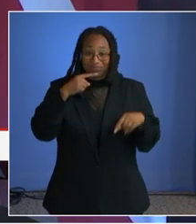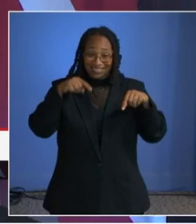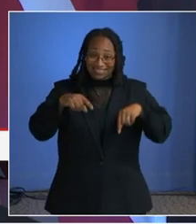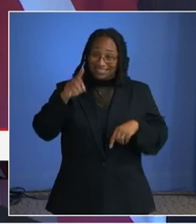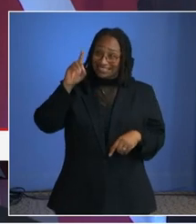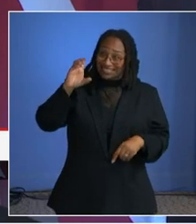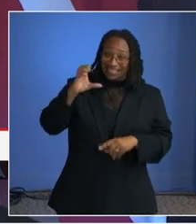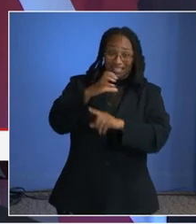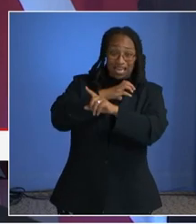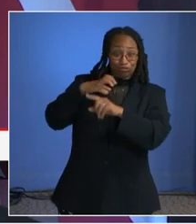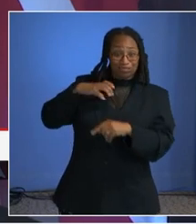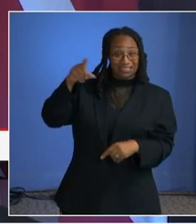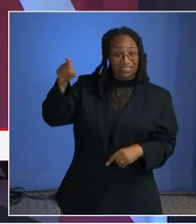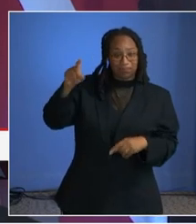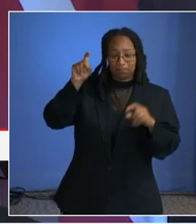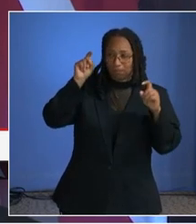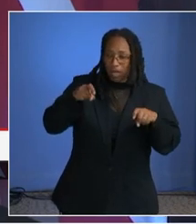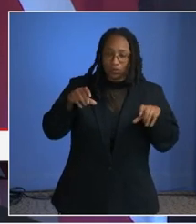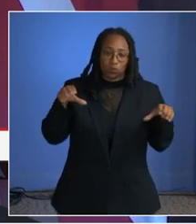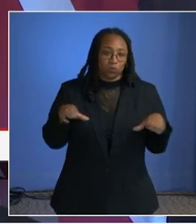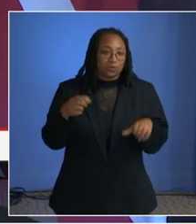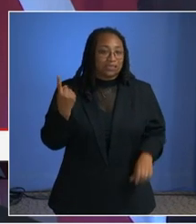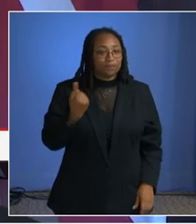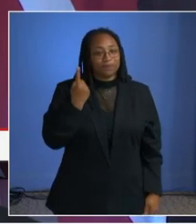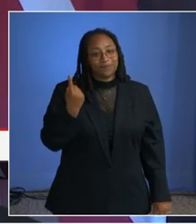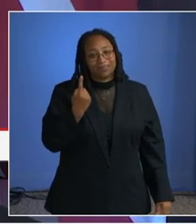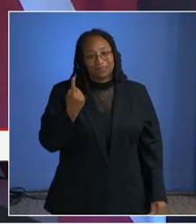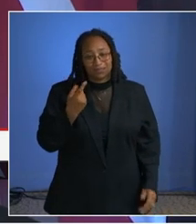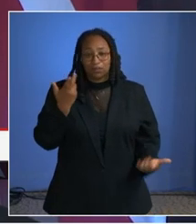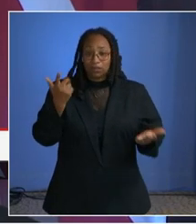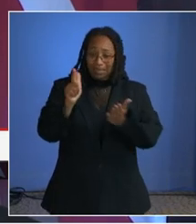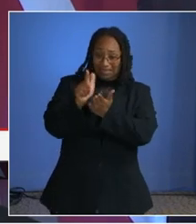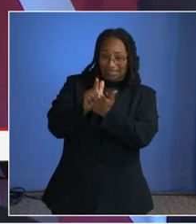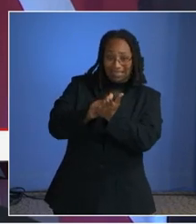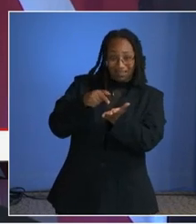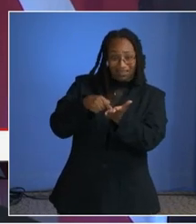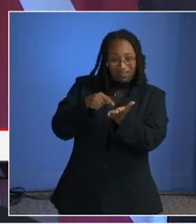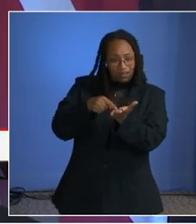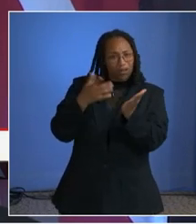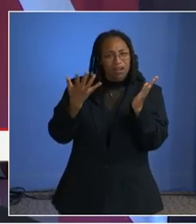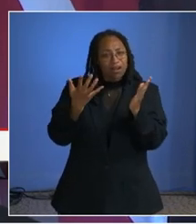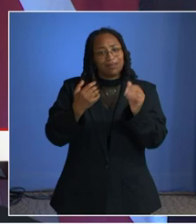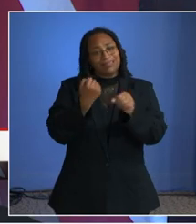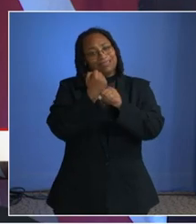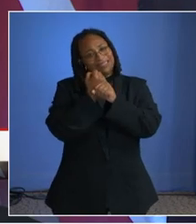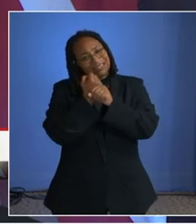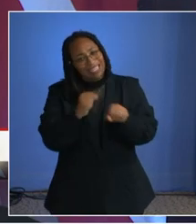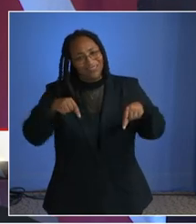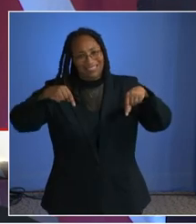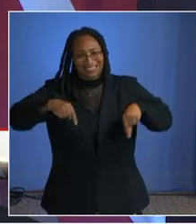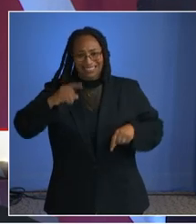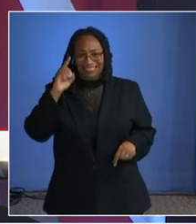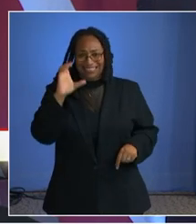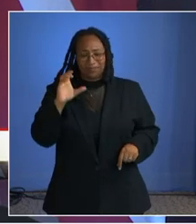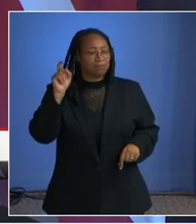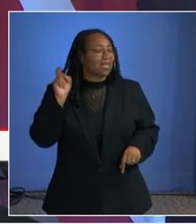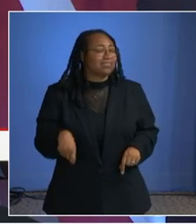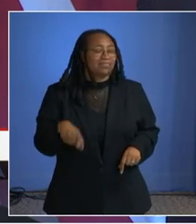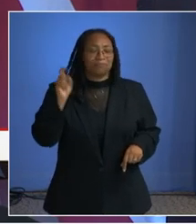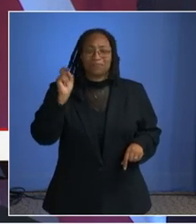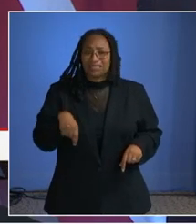going towards legislation that's going to help keep DC safer. One thing that was not in the legislation